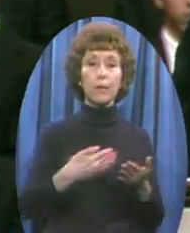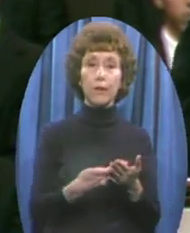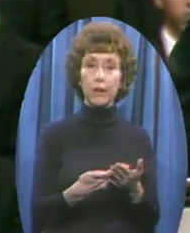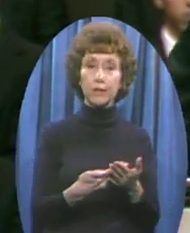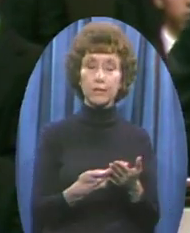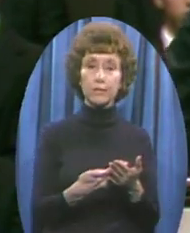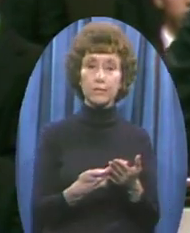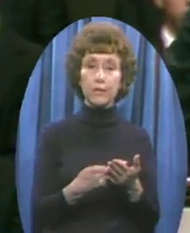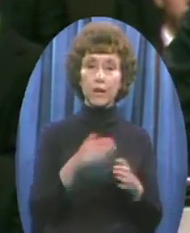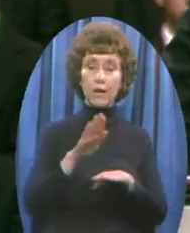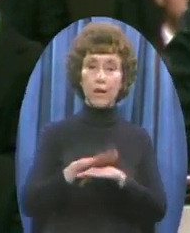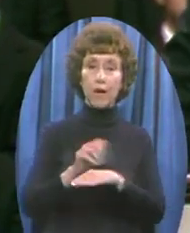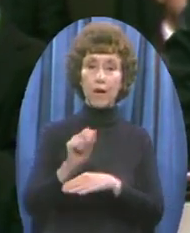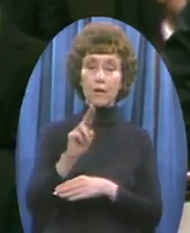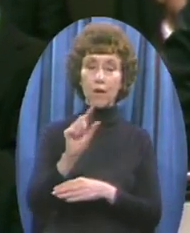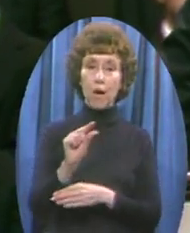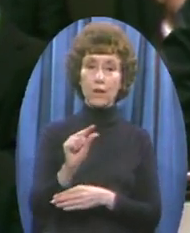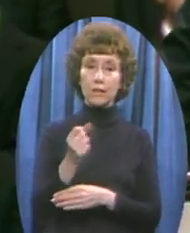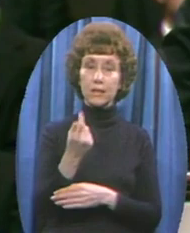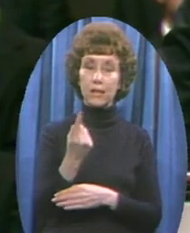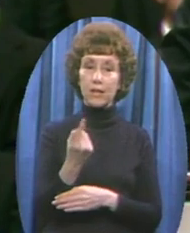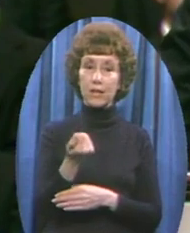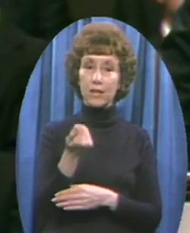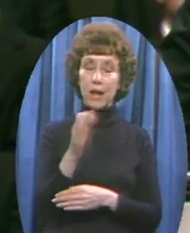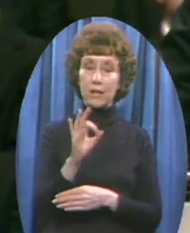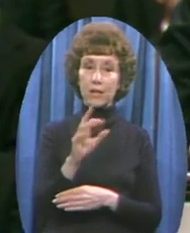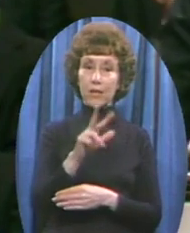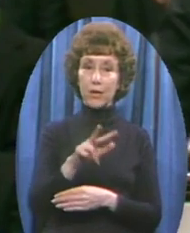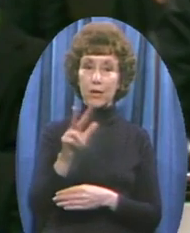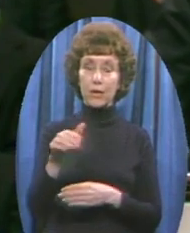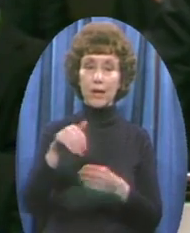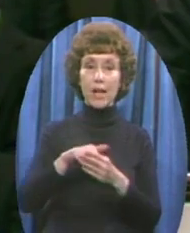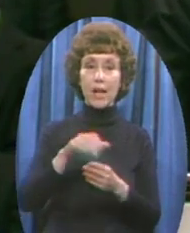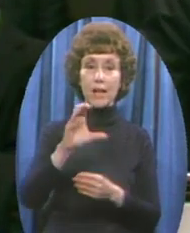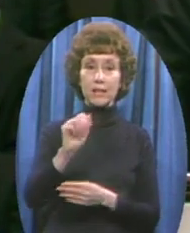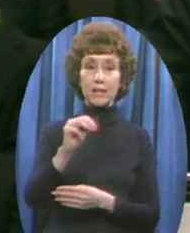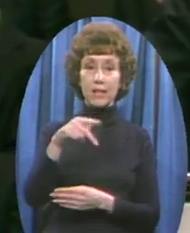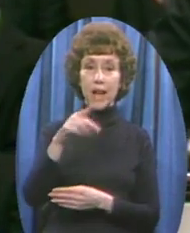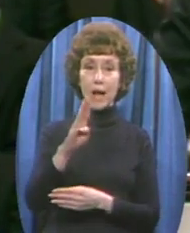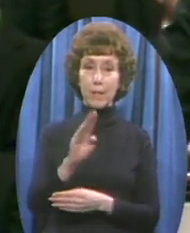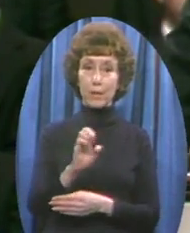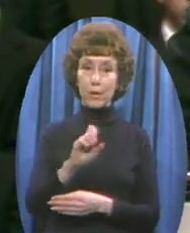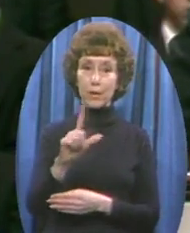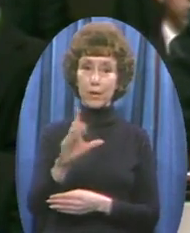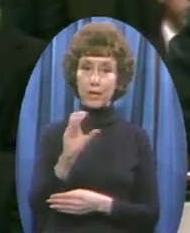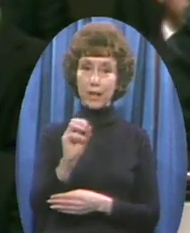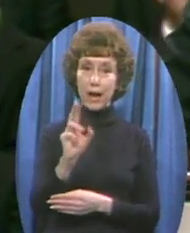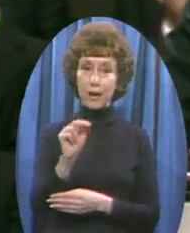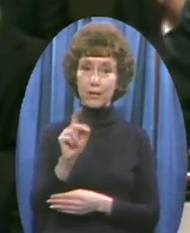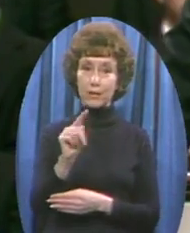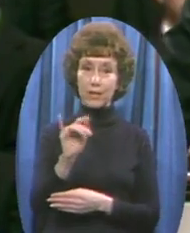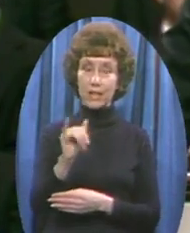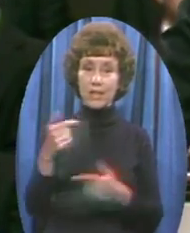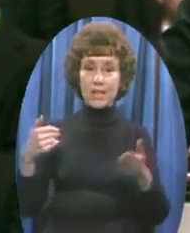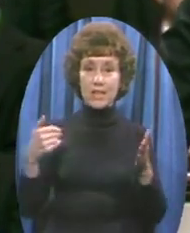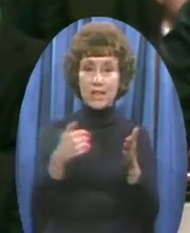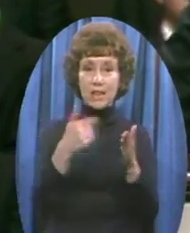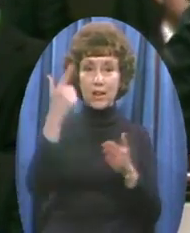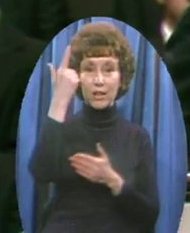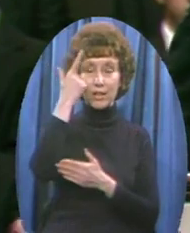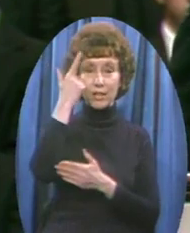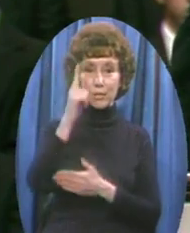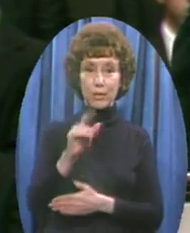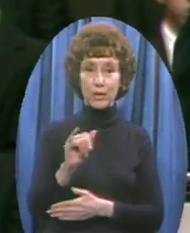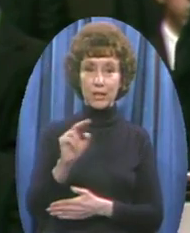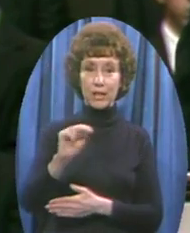On August 11, 1933, in Campbell County near Lynchburg, Virginia, I was